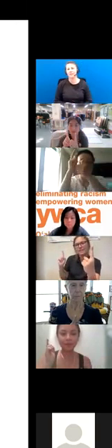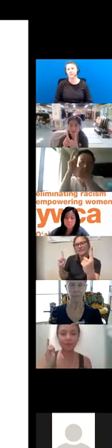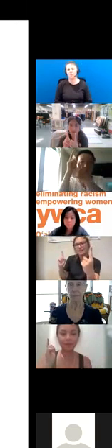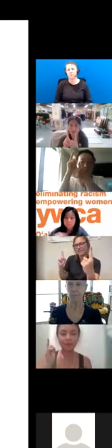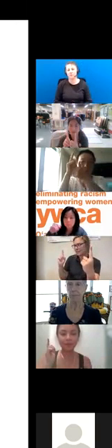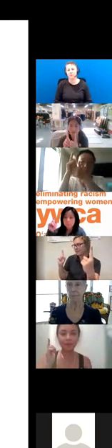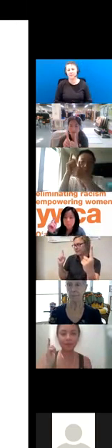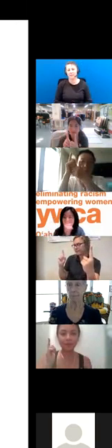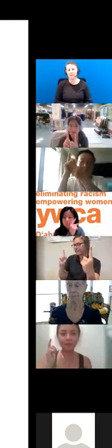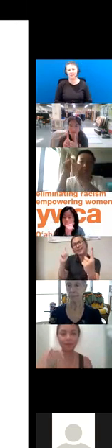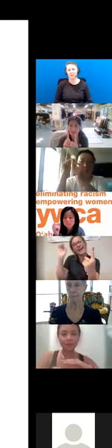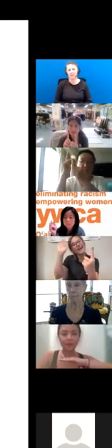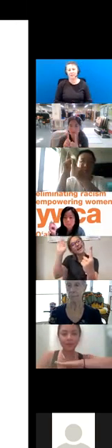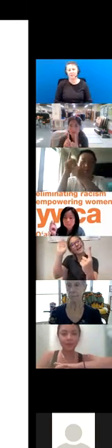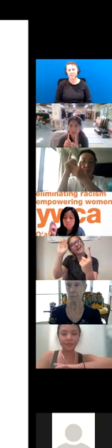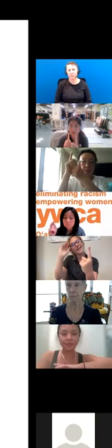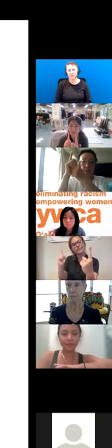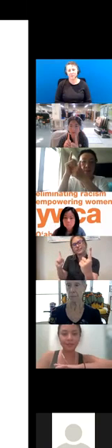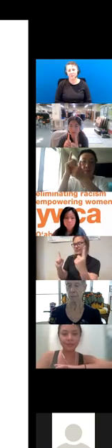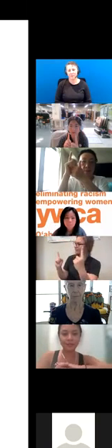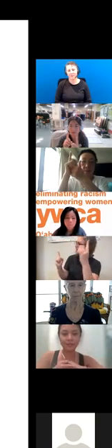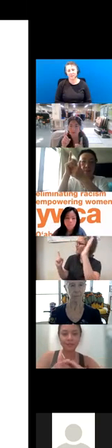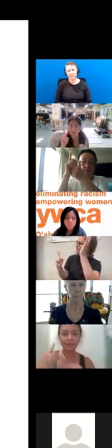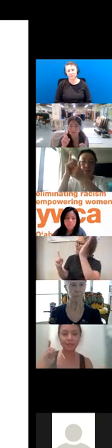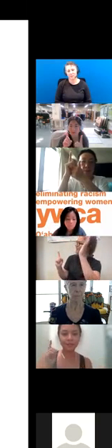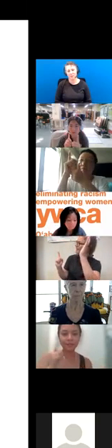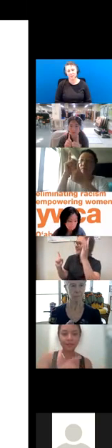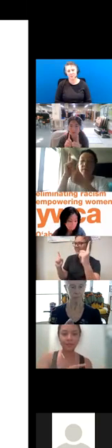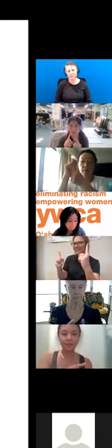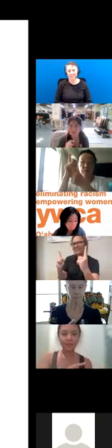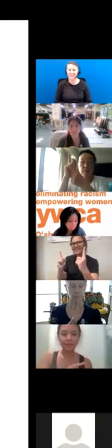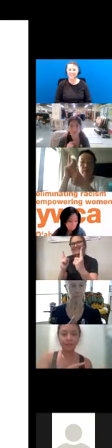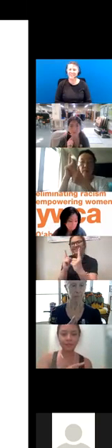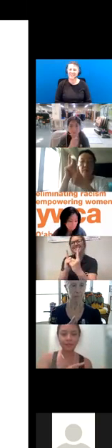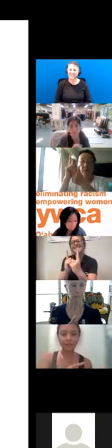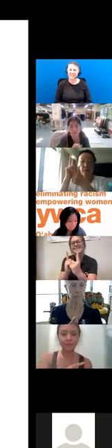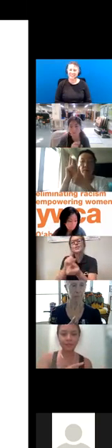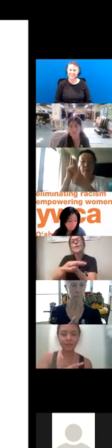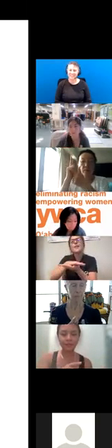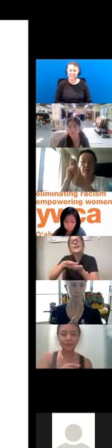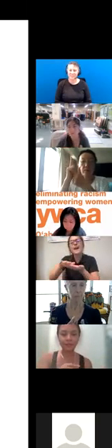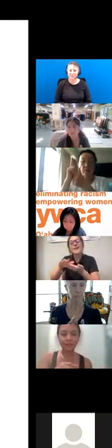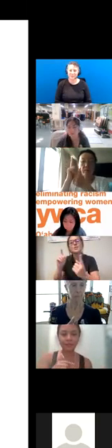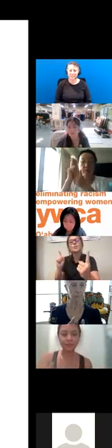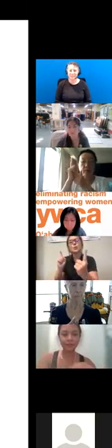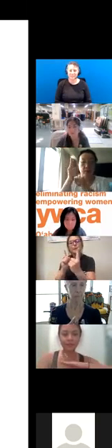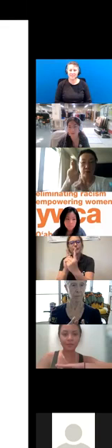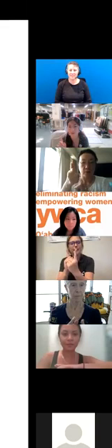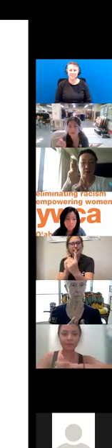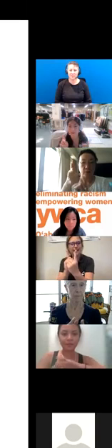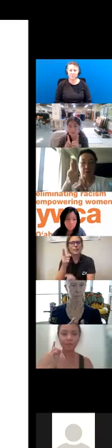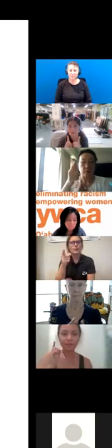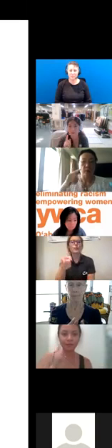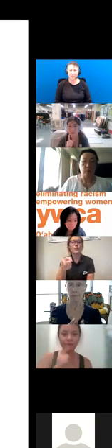This is like two people coming together. So it's one person is coming to the other person. So nice to meet.